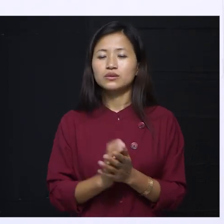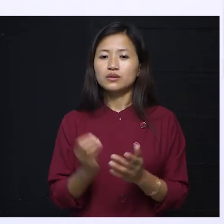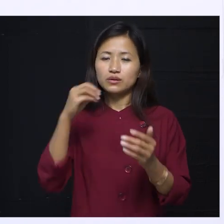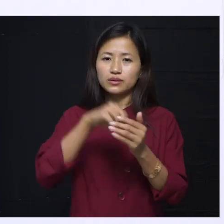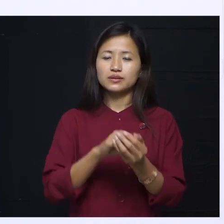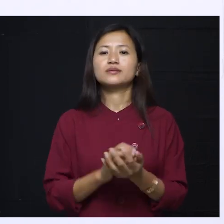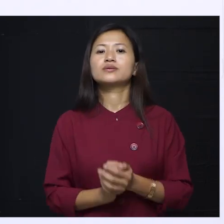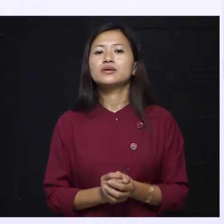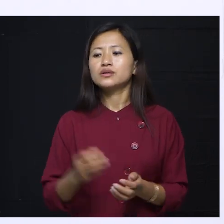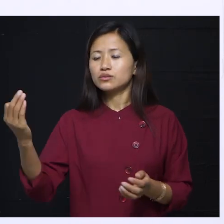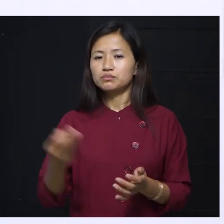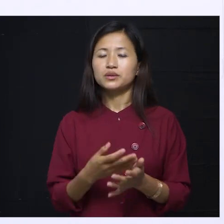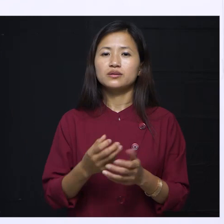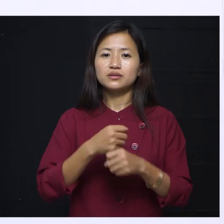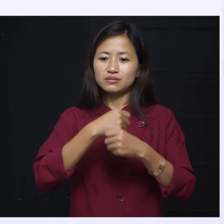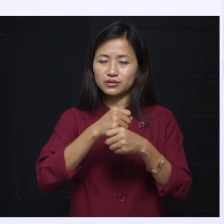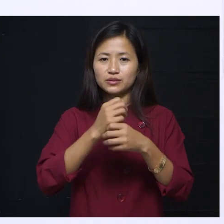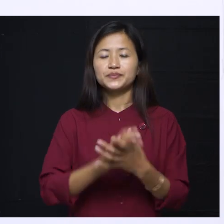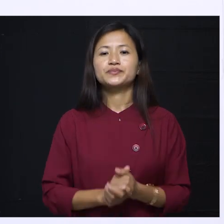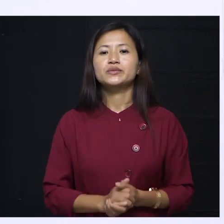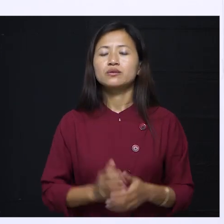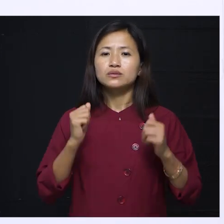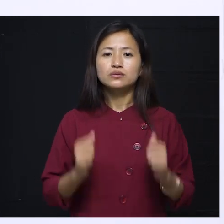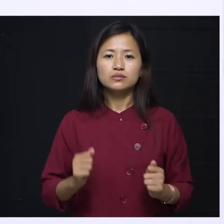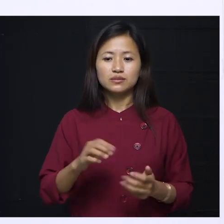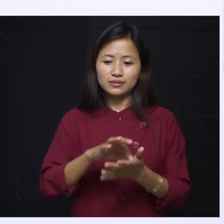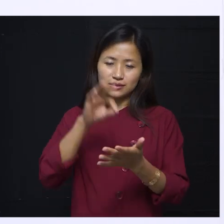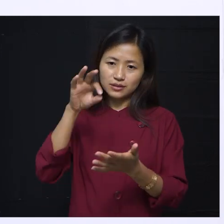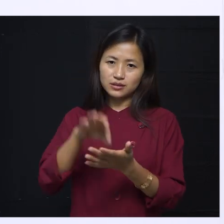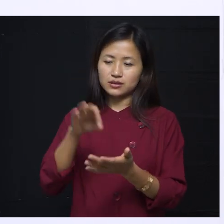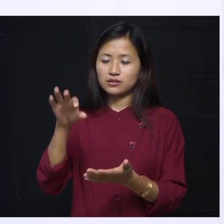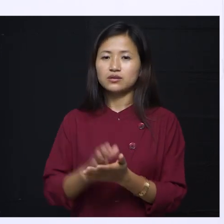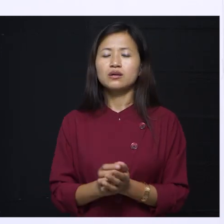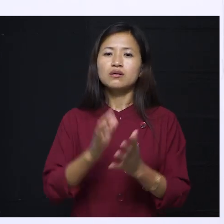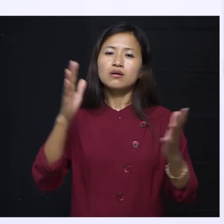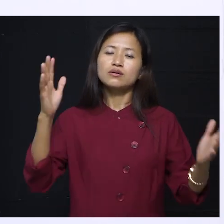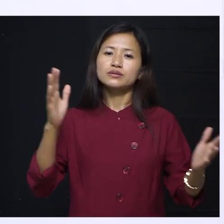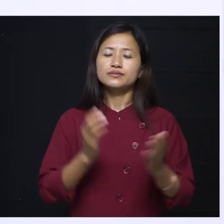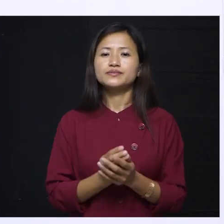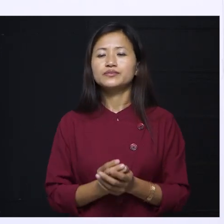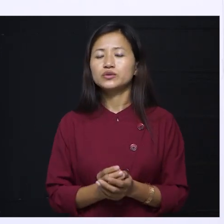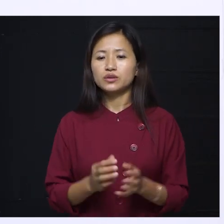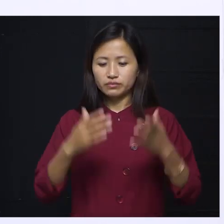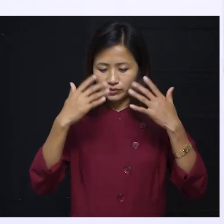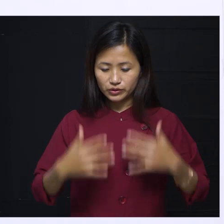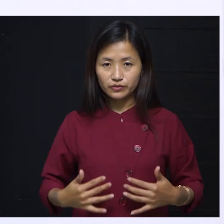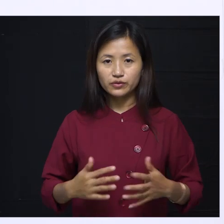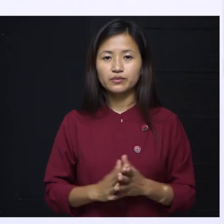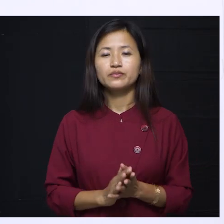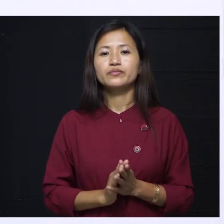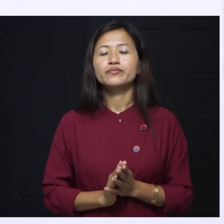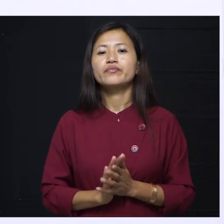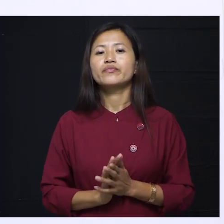actual word to make a new meaning. So when you sit down and list it out, you would find plenty. Take the example of uniform. That